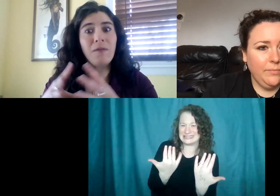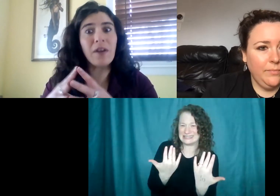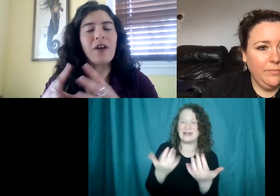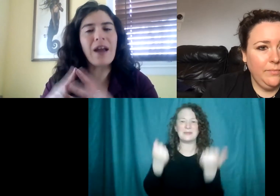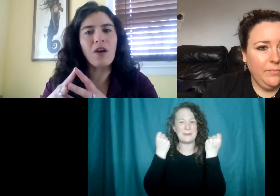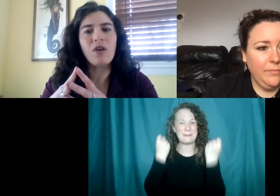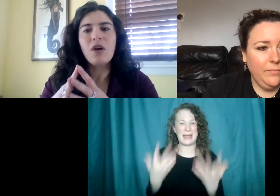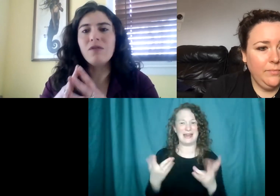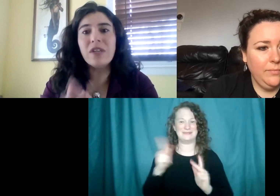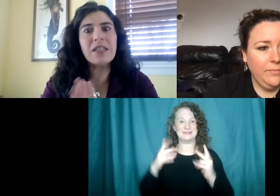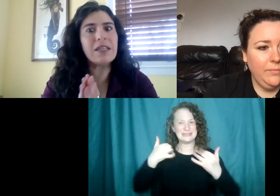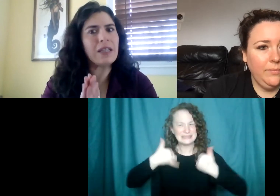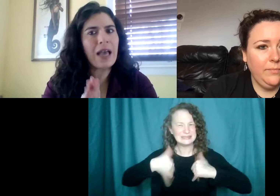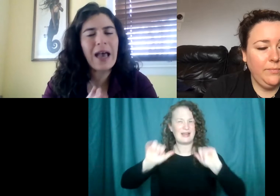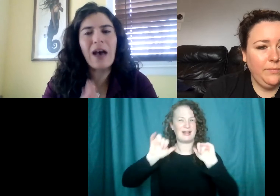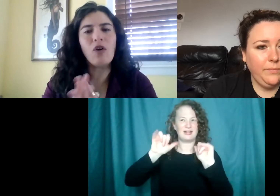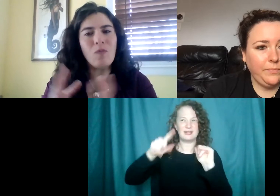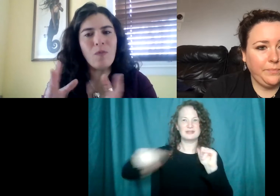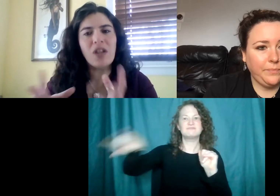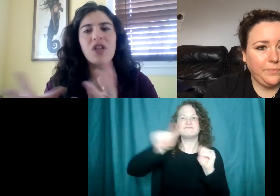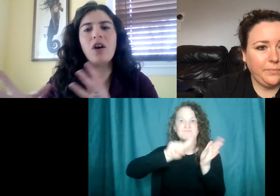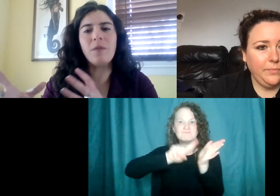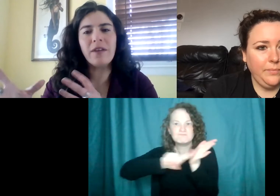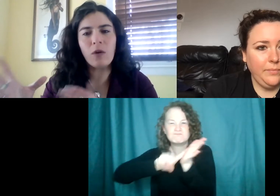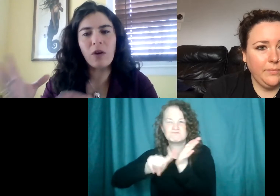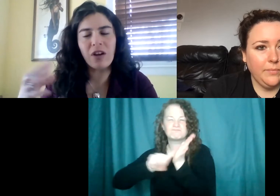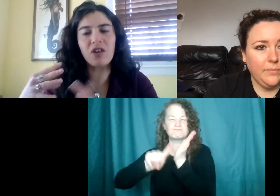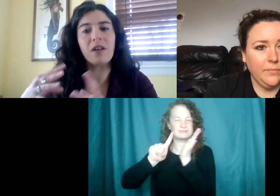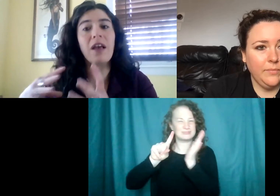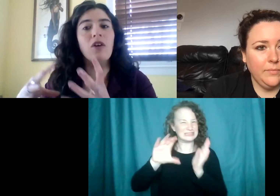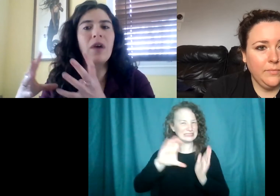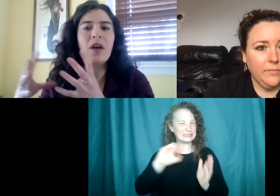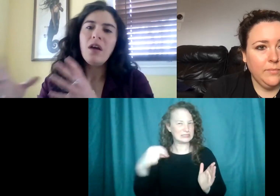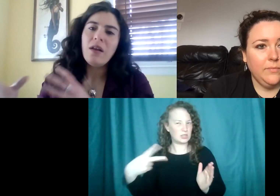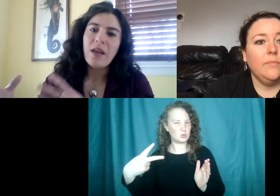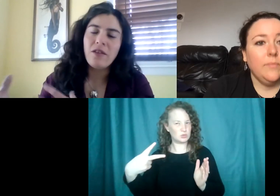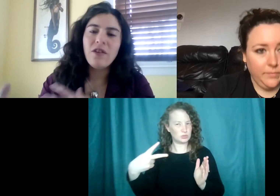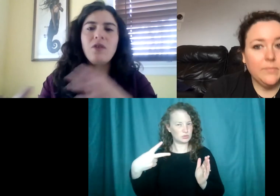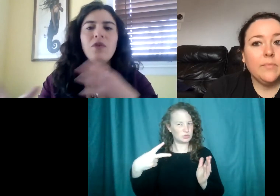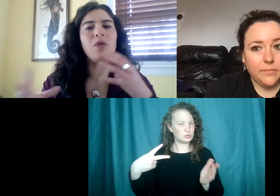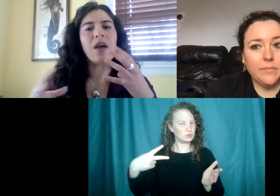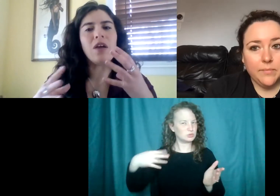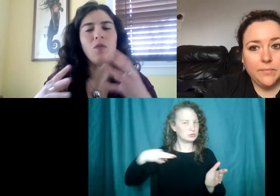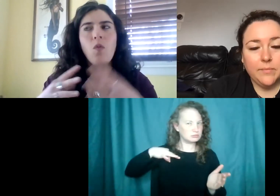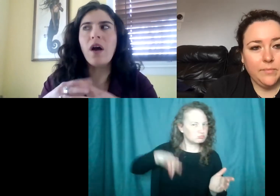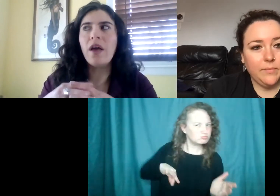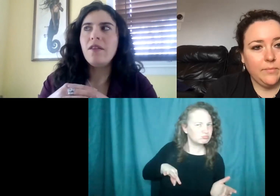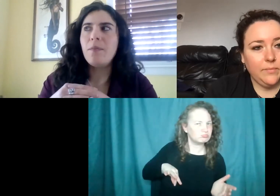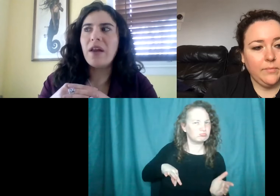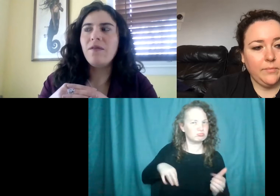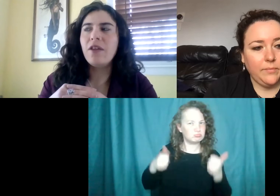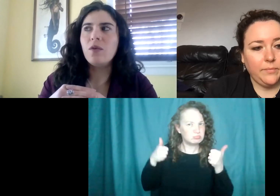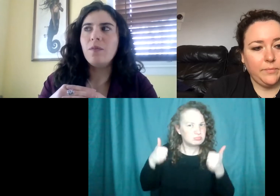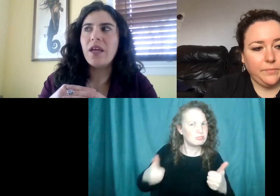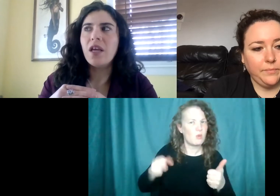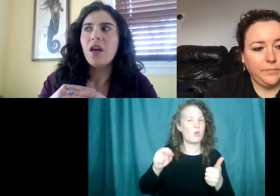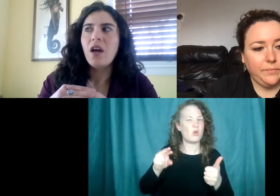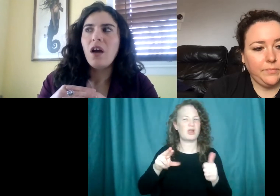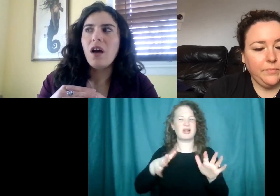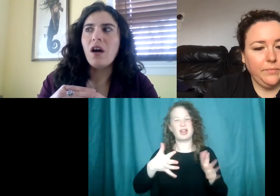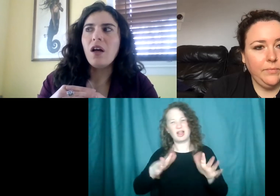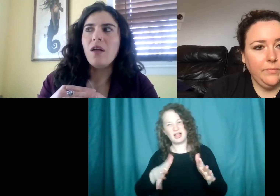to figure out really how much carbon sequestration kelp can do and what the benefits will